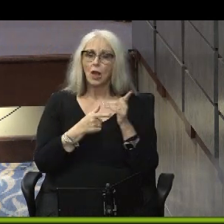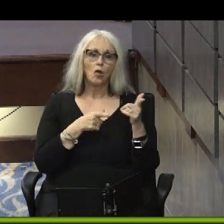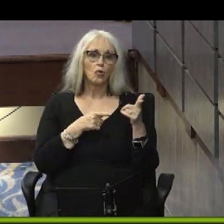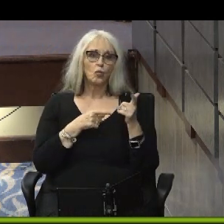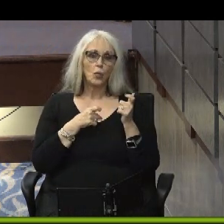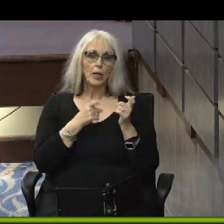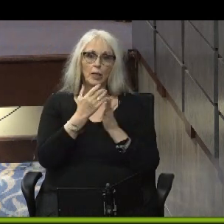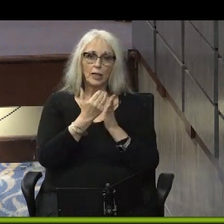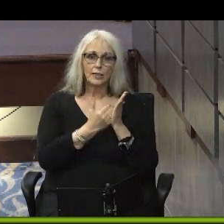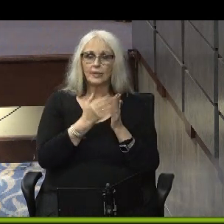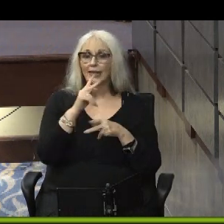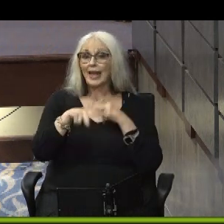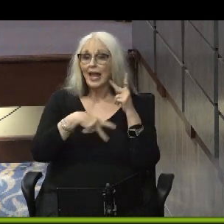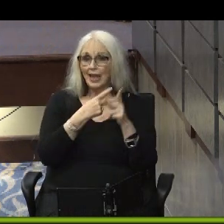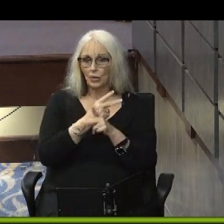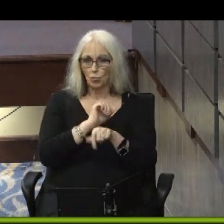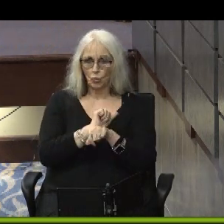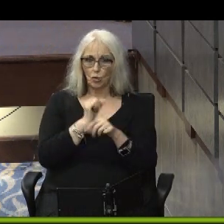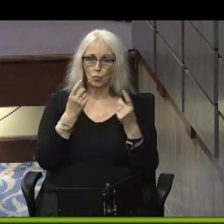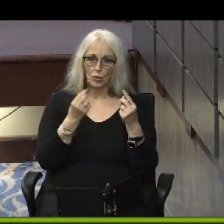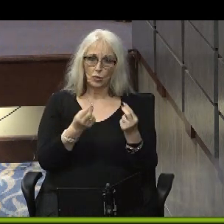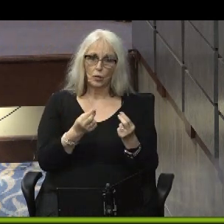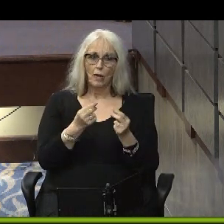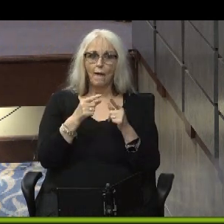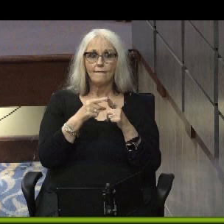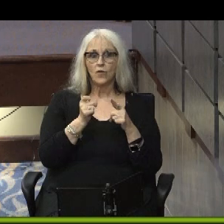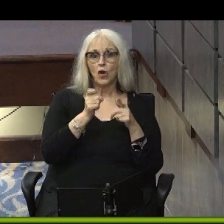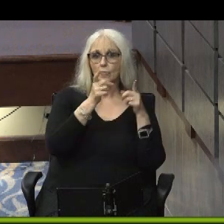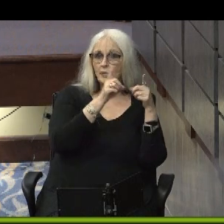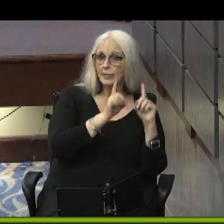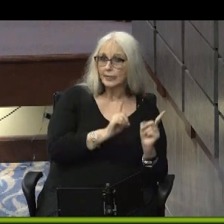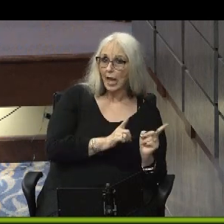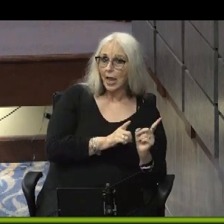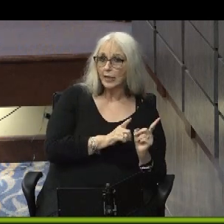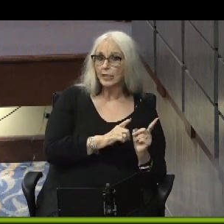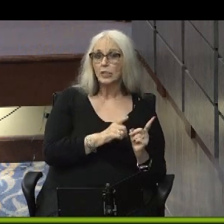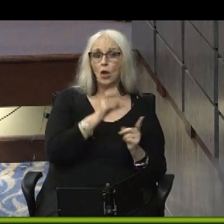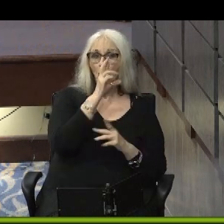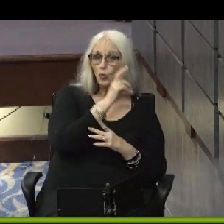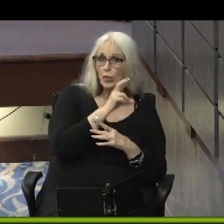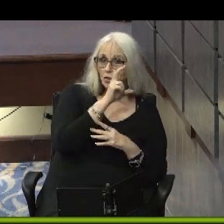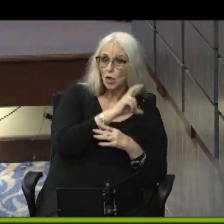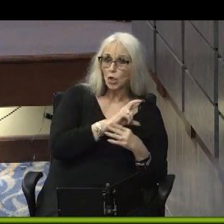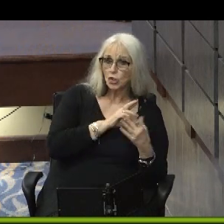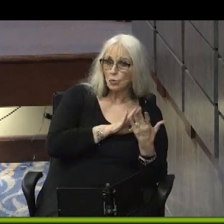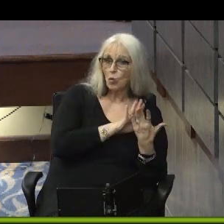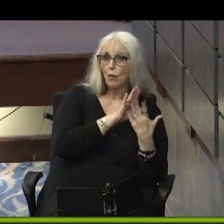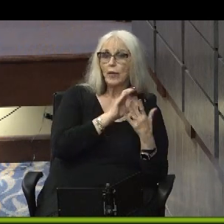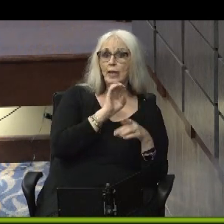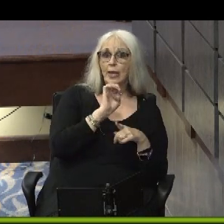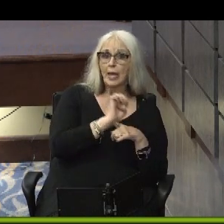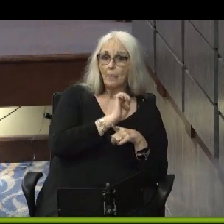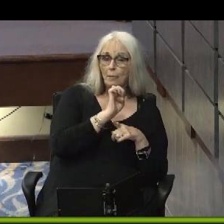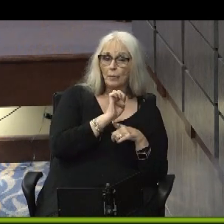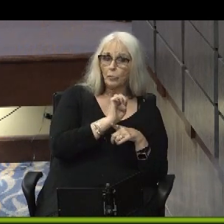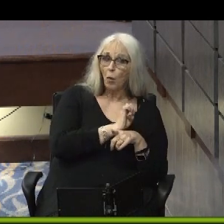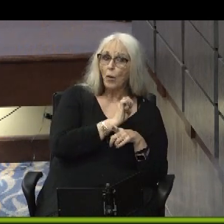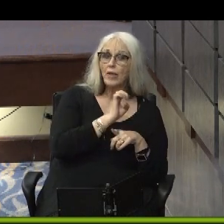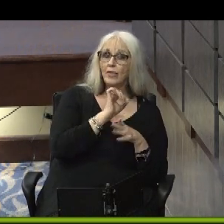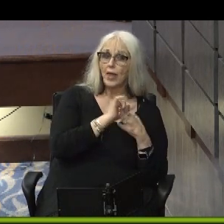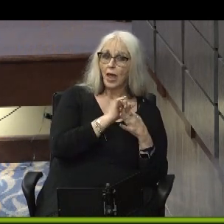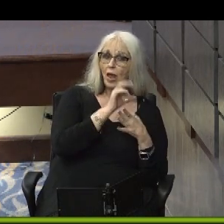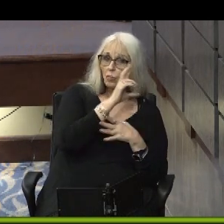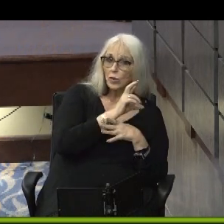types of strategic work that we do, all the way from designing bespoke research approaches and deploying that research through to creating